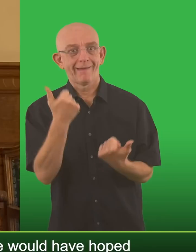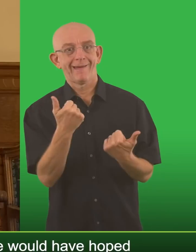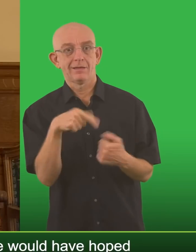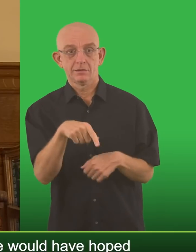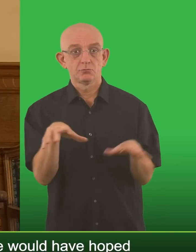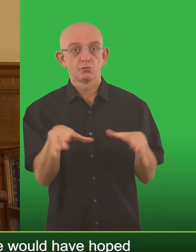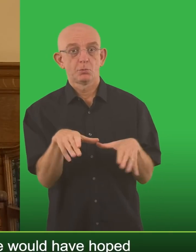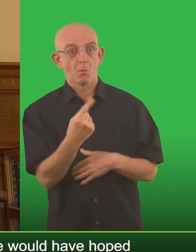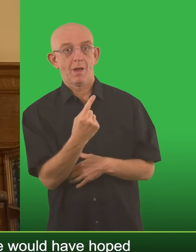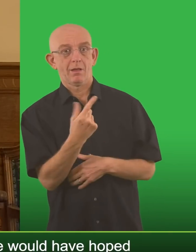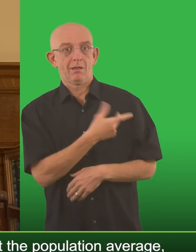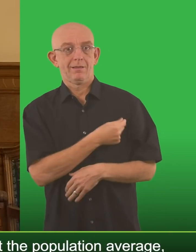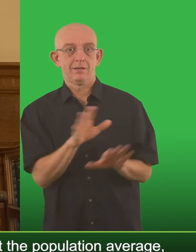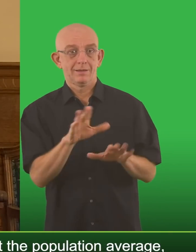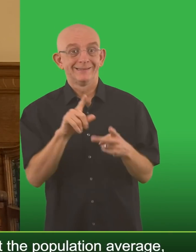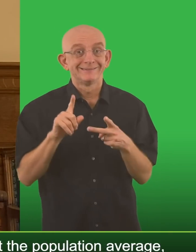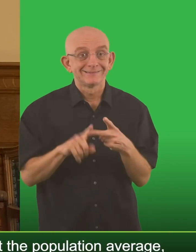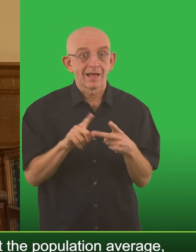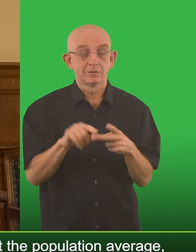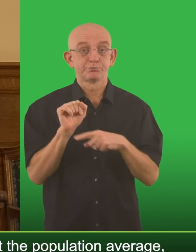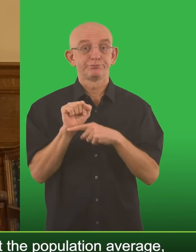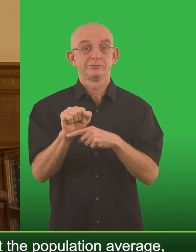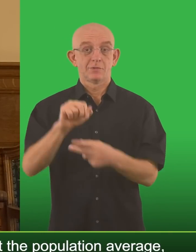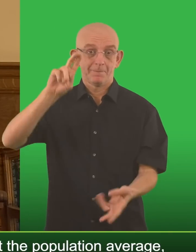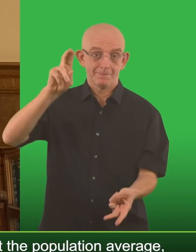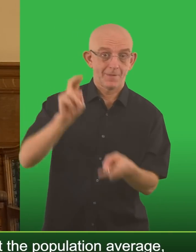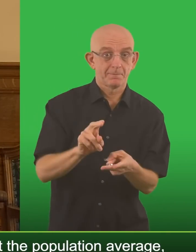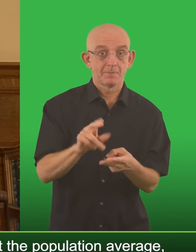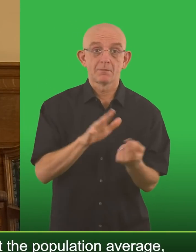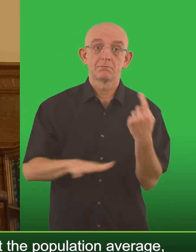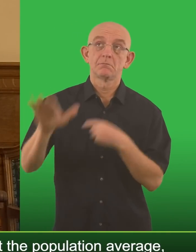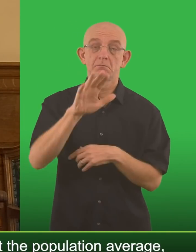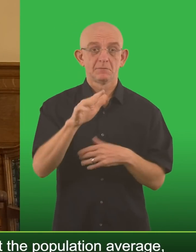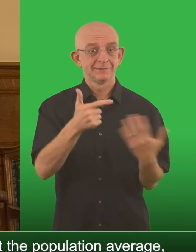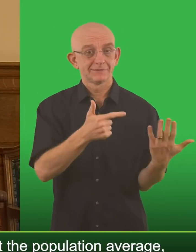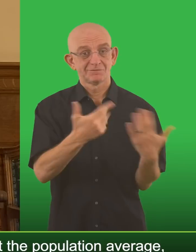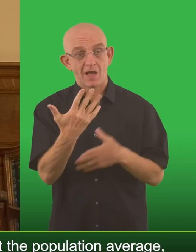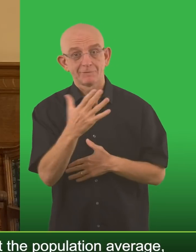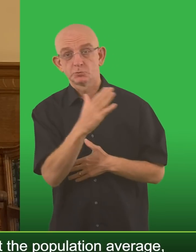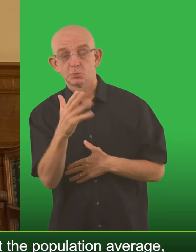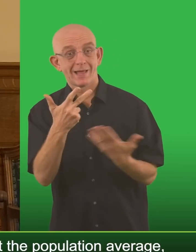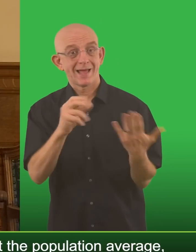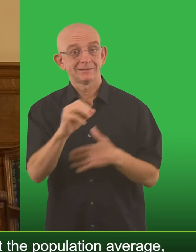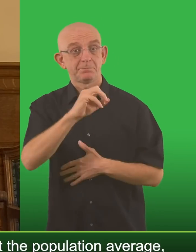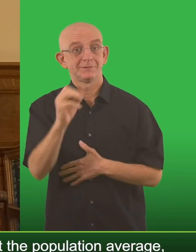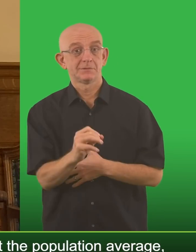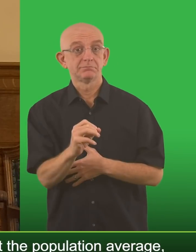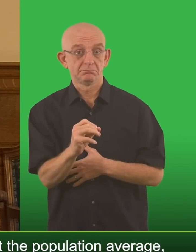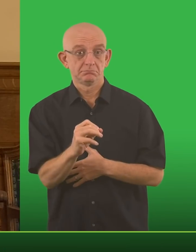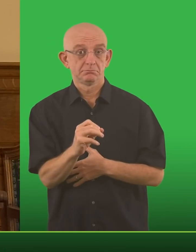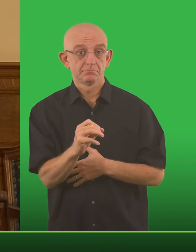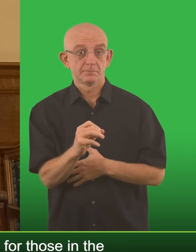hoped and we wanted to be in this group. The second dose brings protection up to about the population average, about